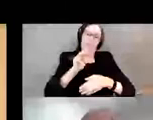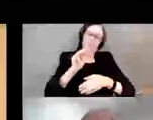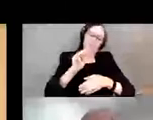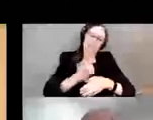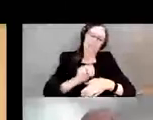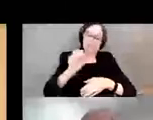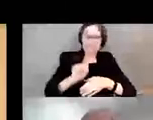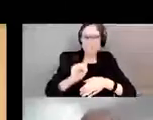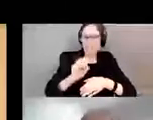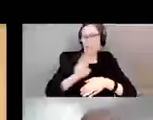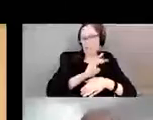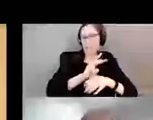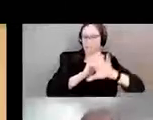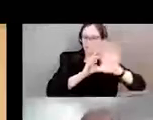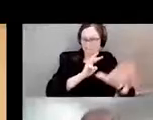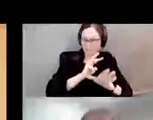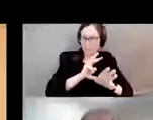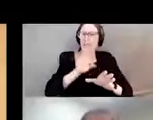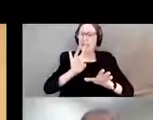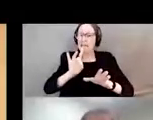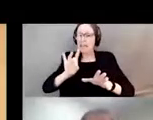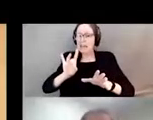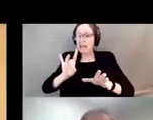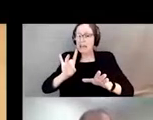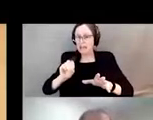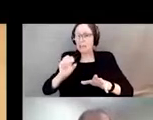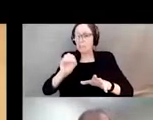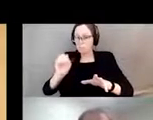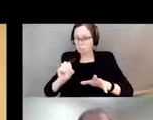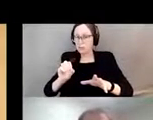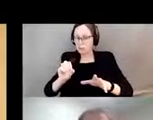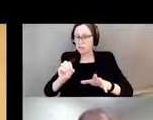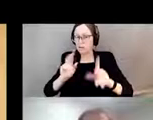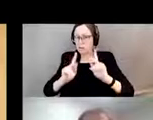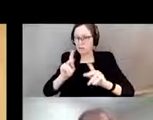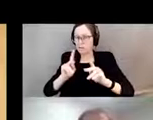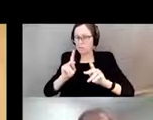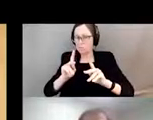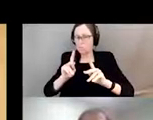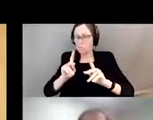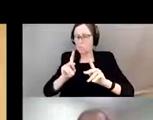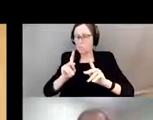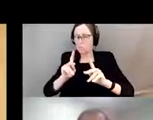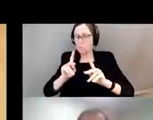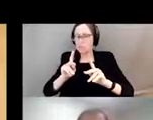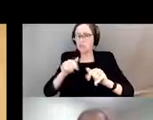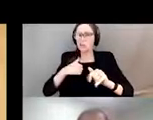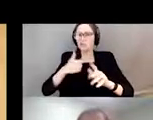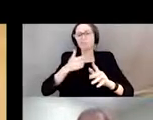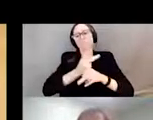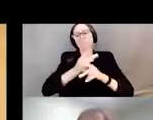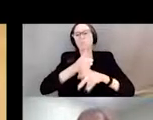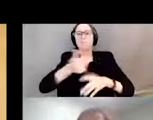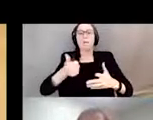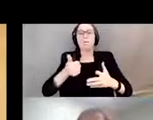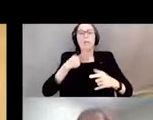So 80% of that population, for the most part, they look to themselves and their